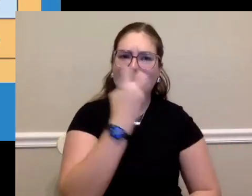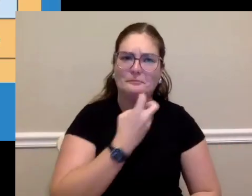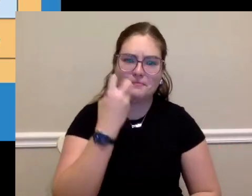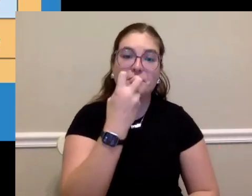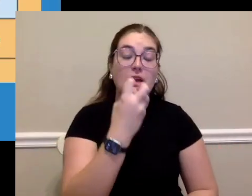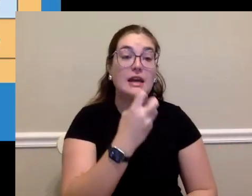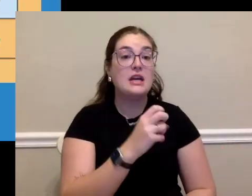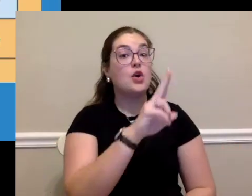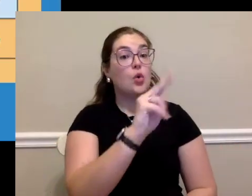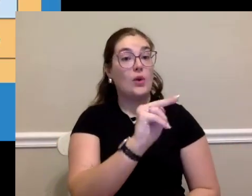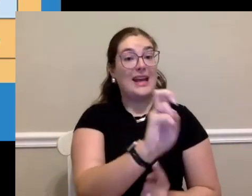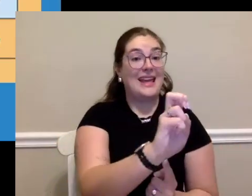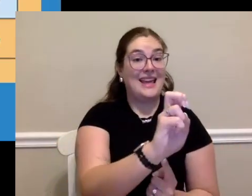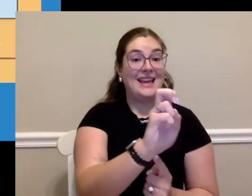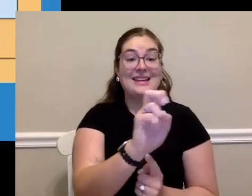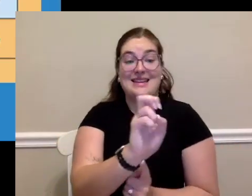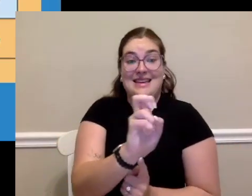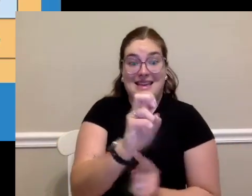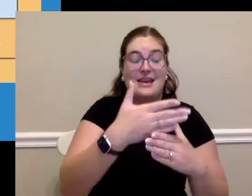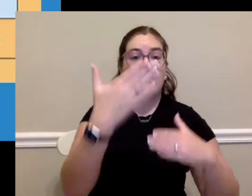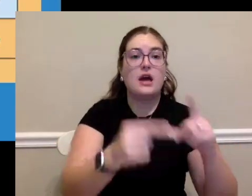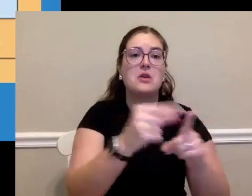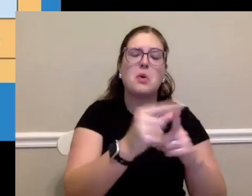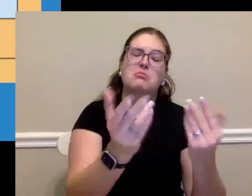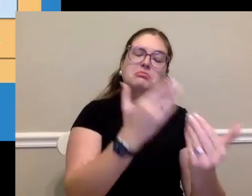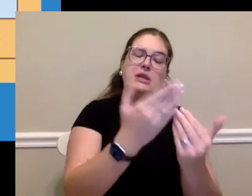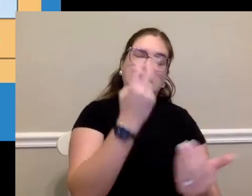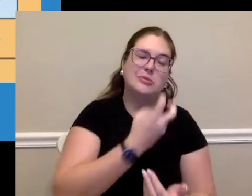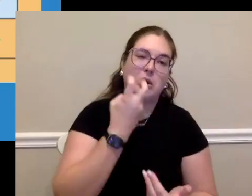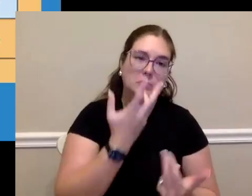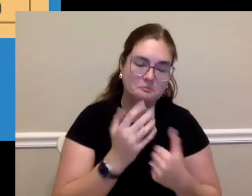of the word is much easier to pronounce in Spanish.